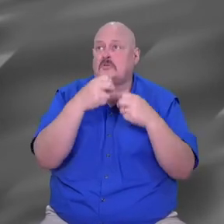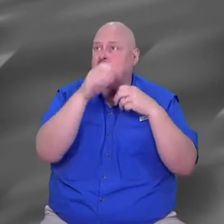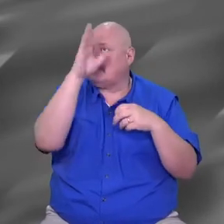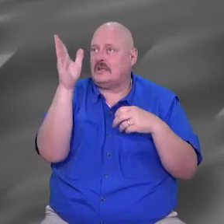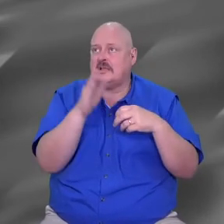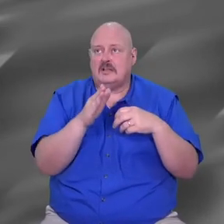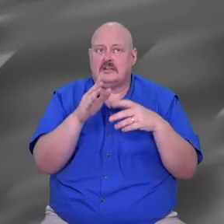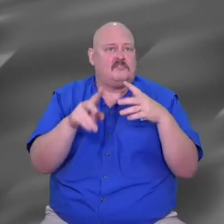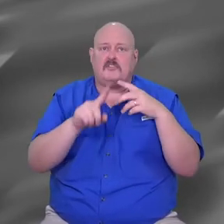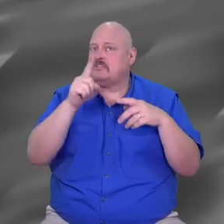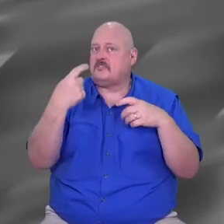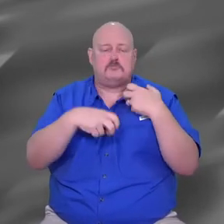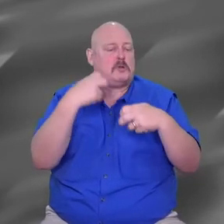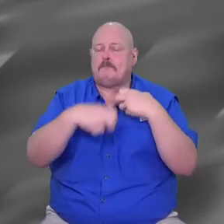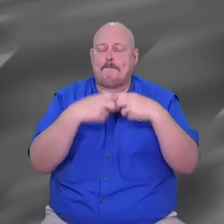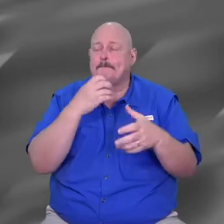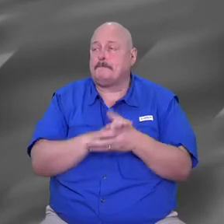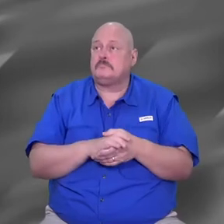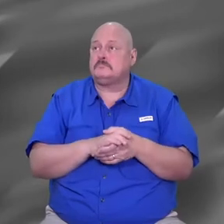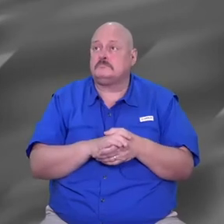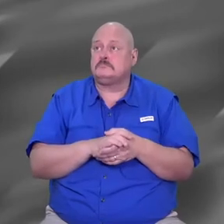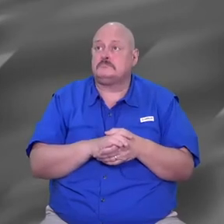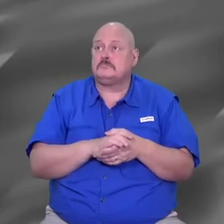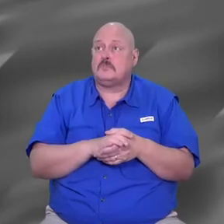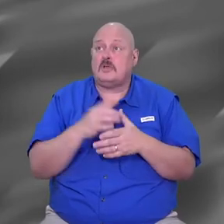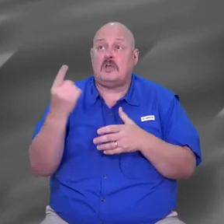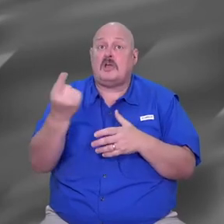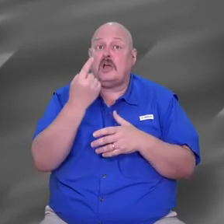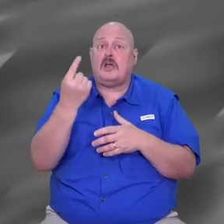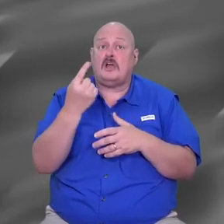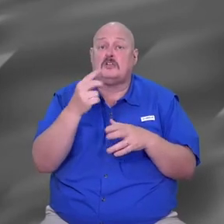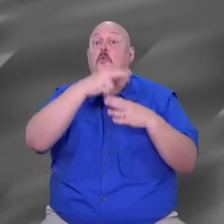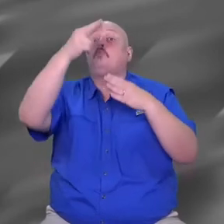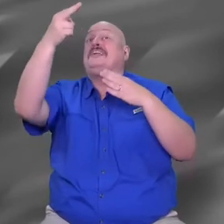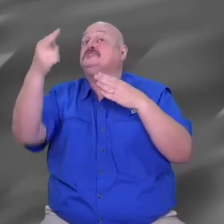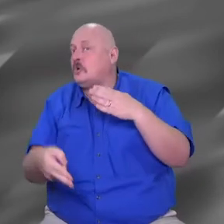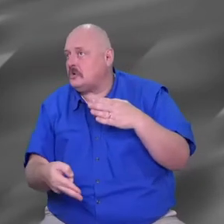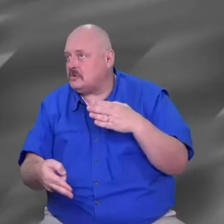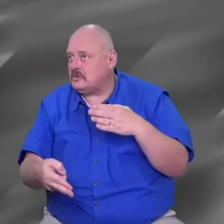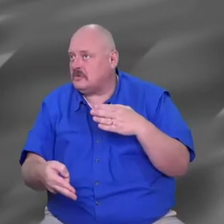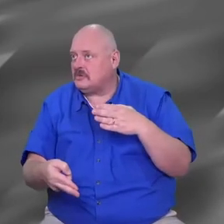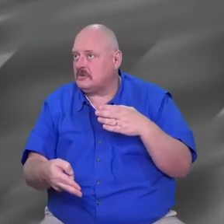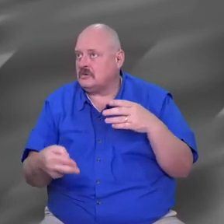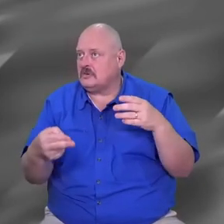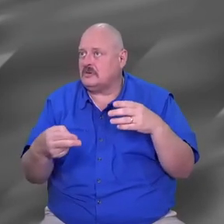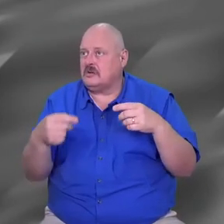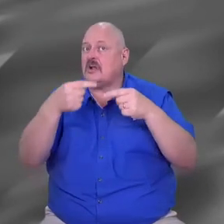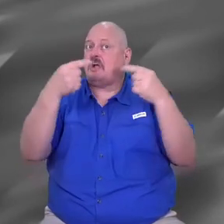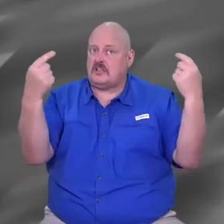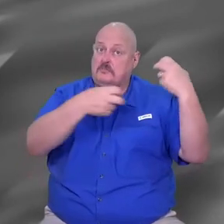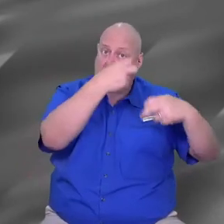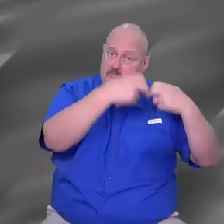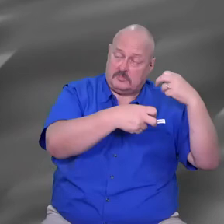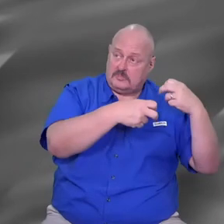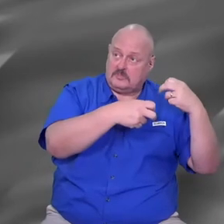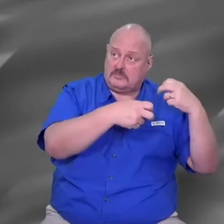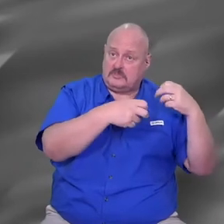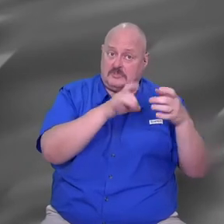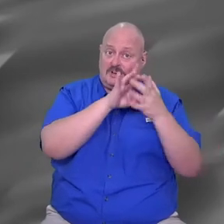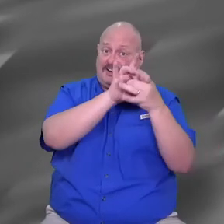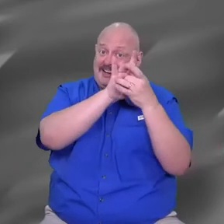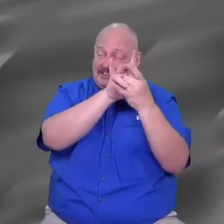the initial problem. In fact, they're always the result of the other issues. In fact, the